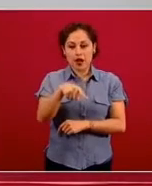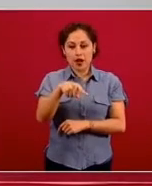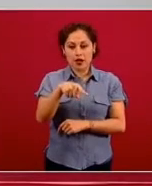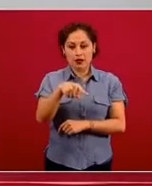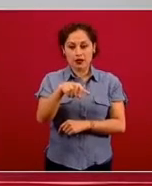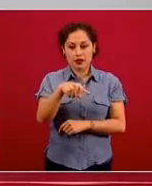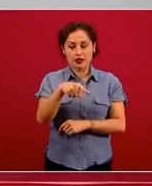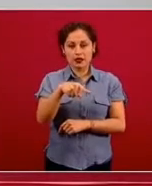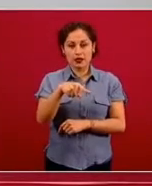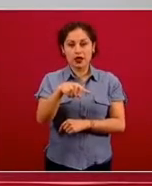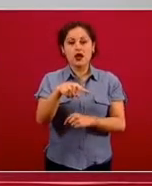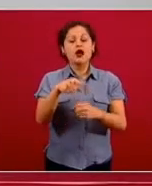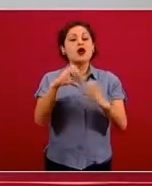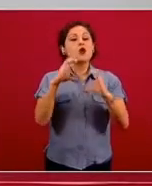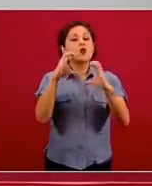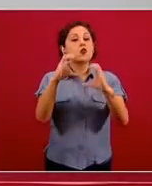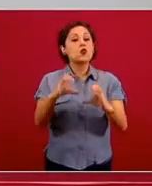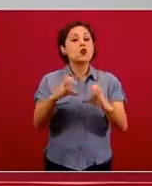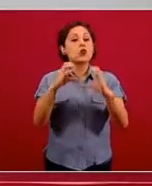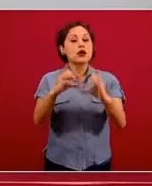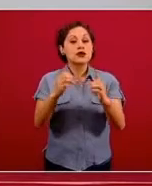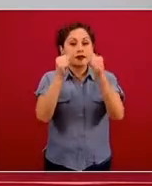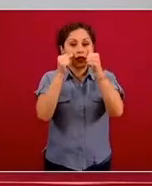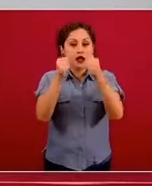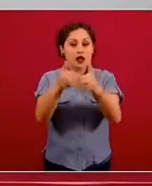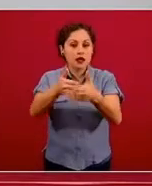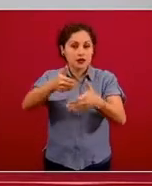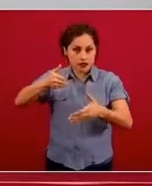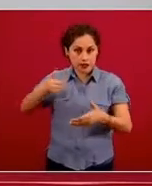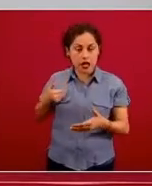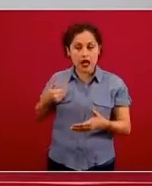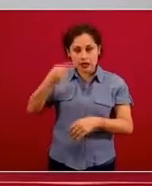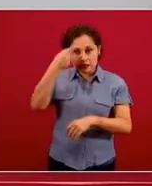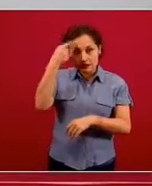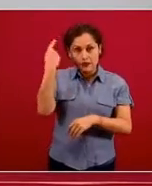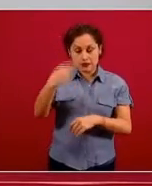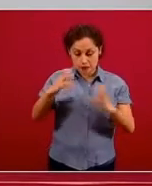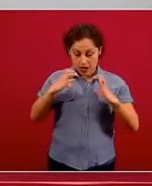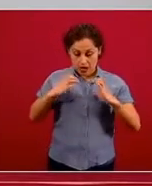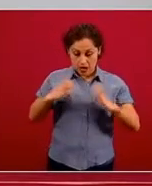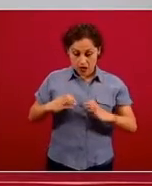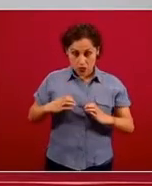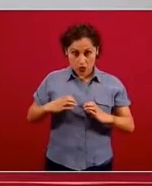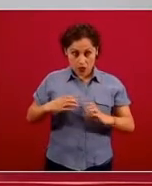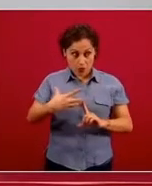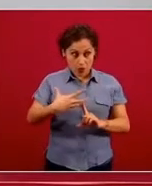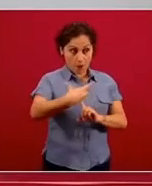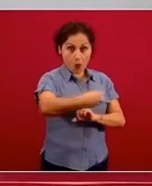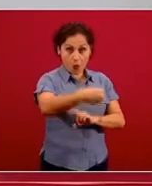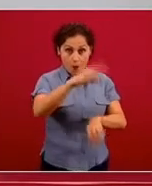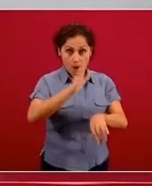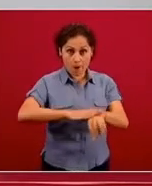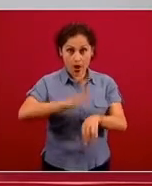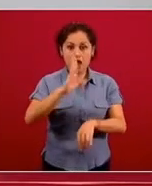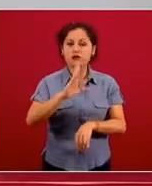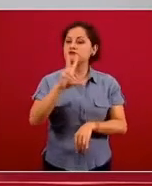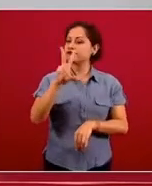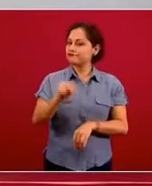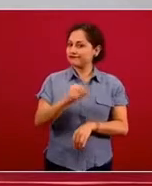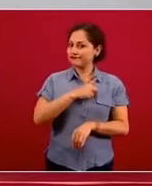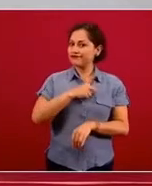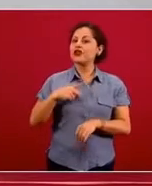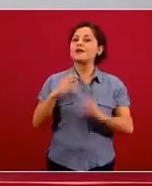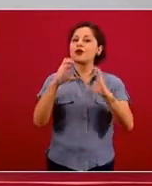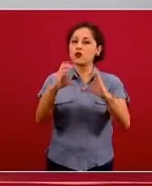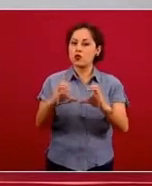pillar has to do with the biosecurity measures. And the biosecurity measures are aimed